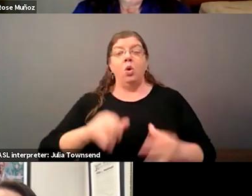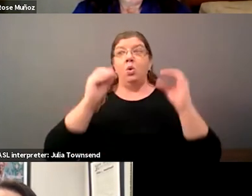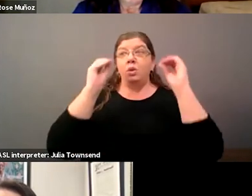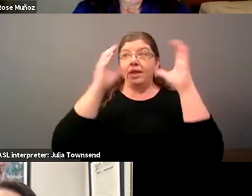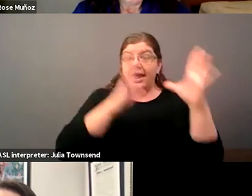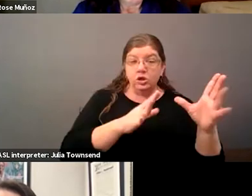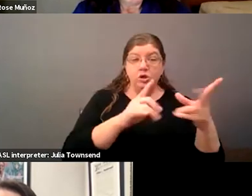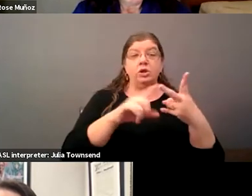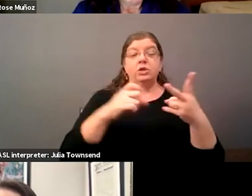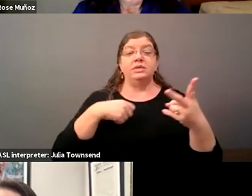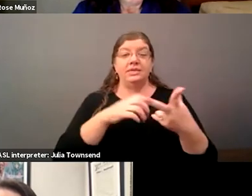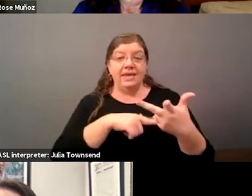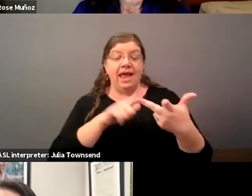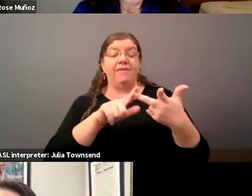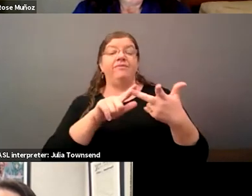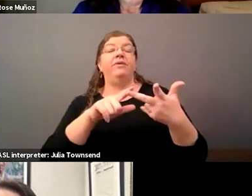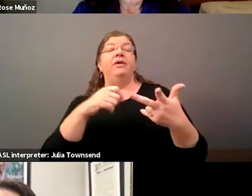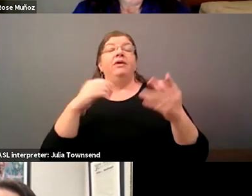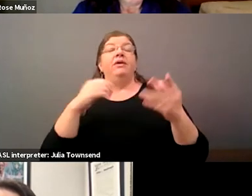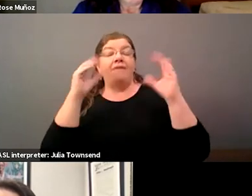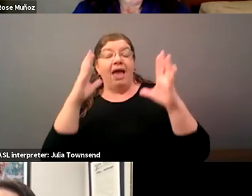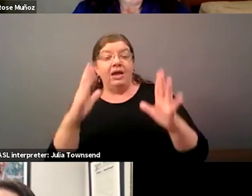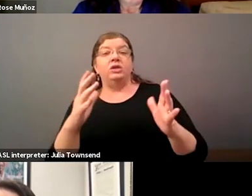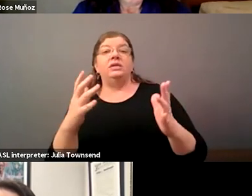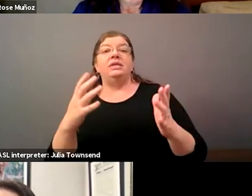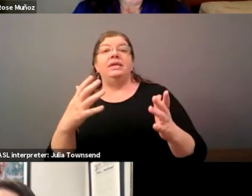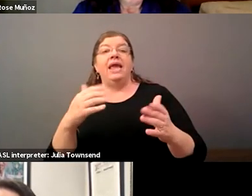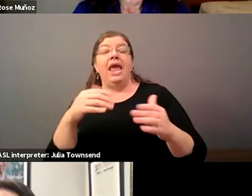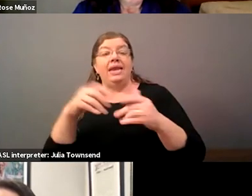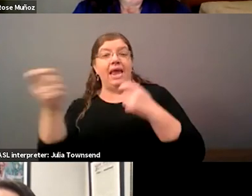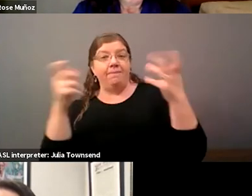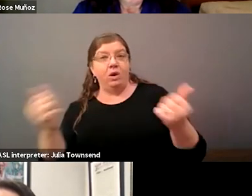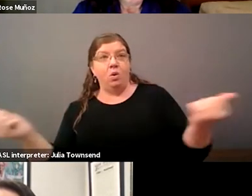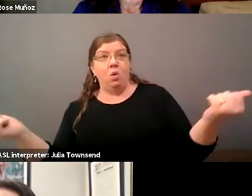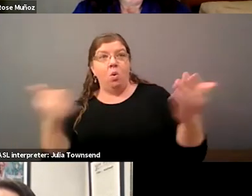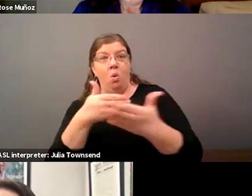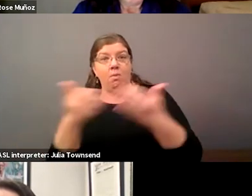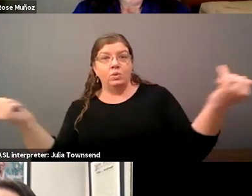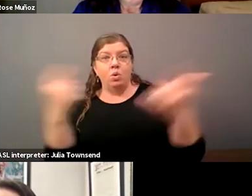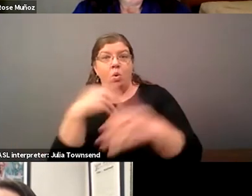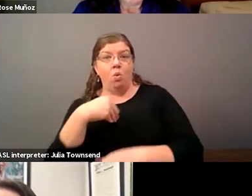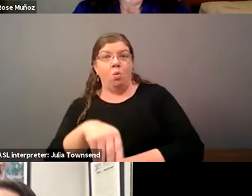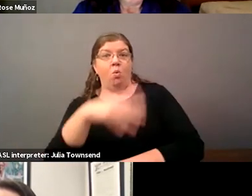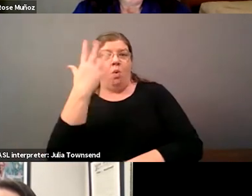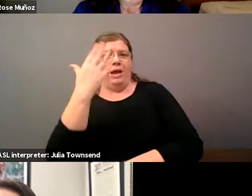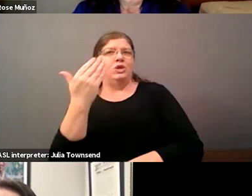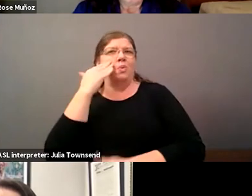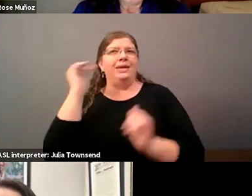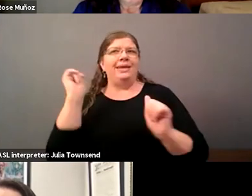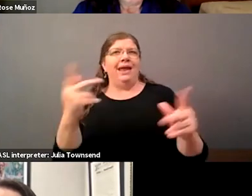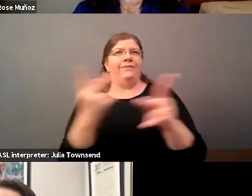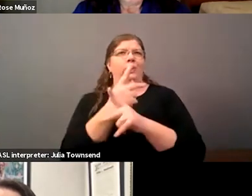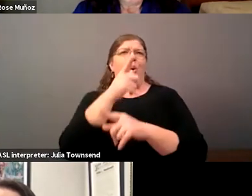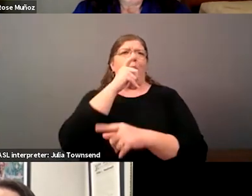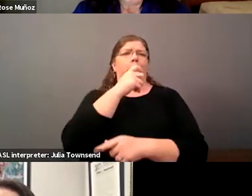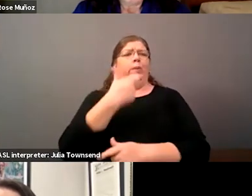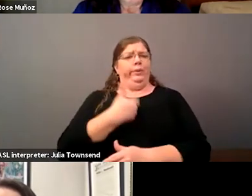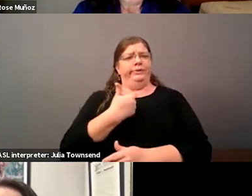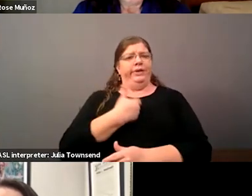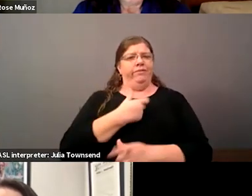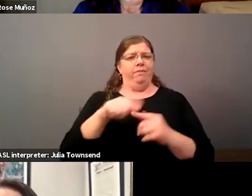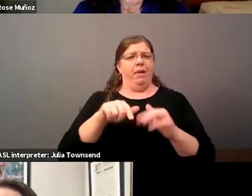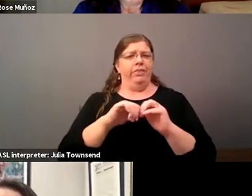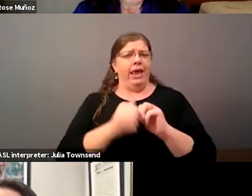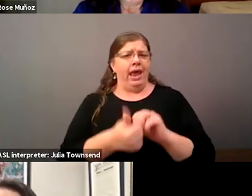staff faculty and admin in our district are predominantly white so we can get to a more general who on our own but the how requires